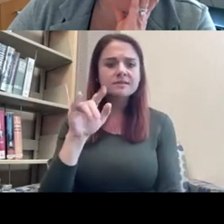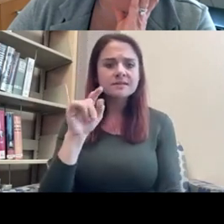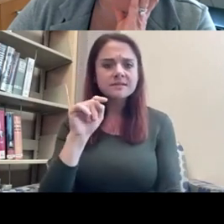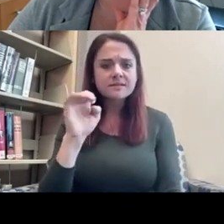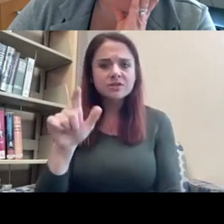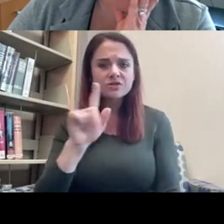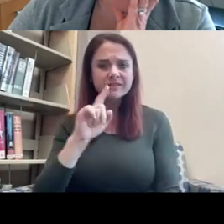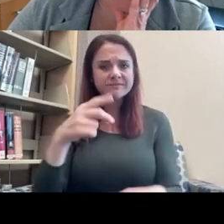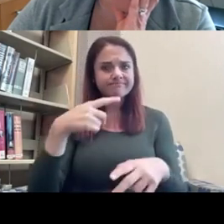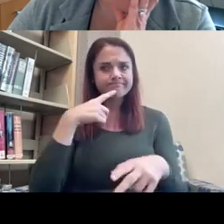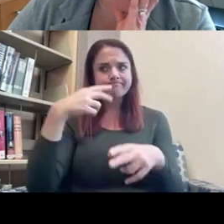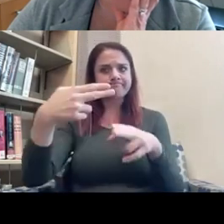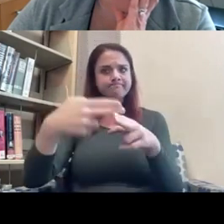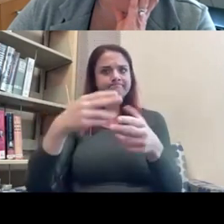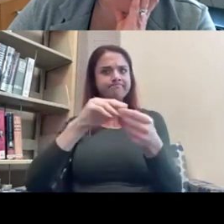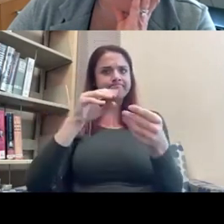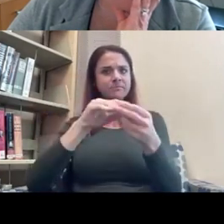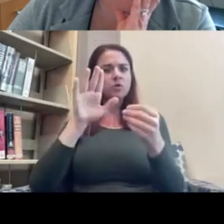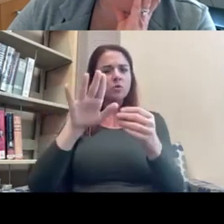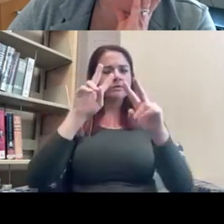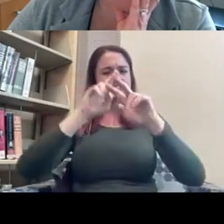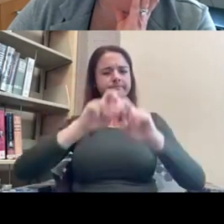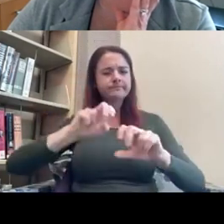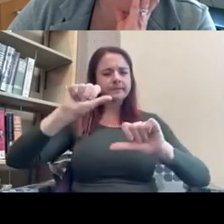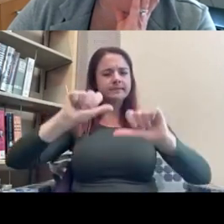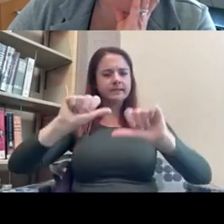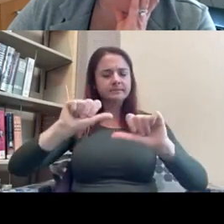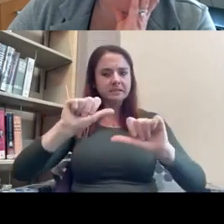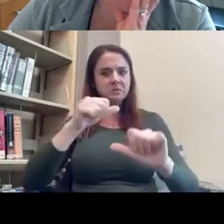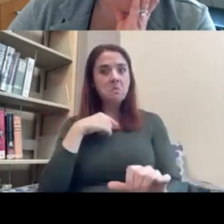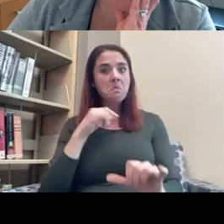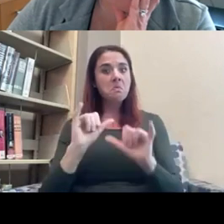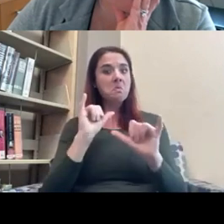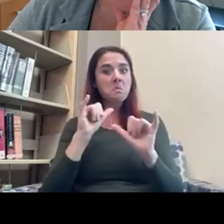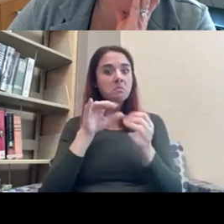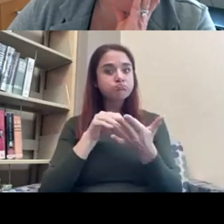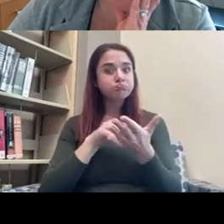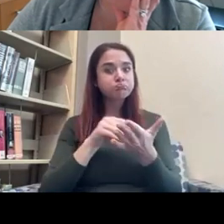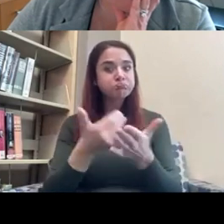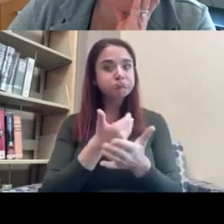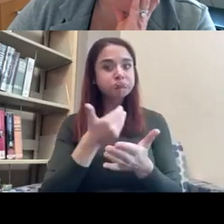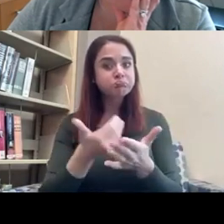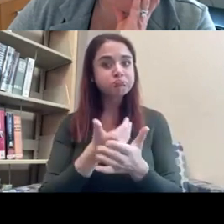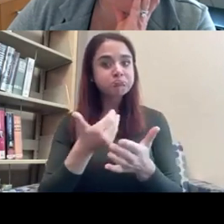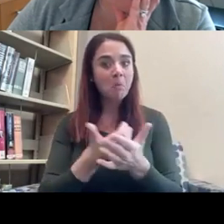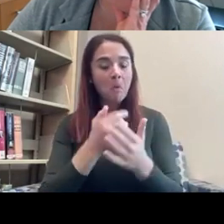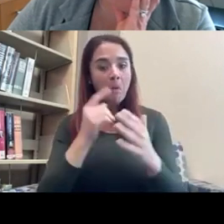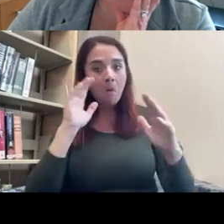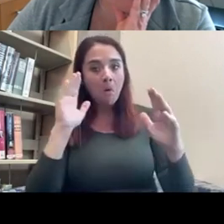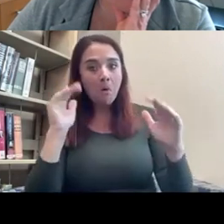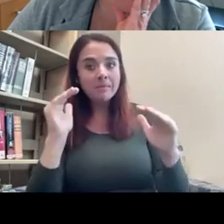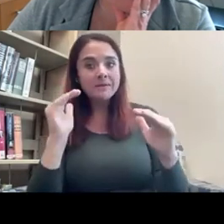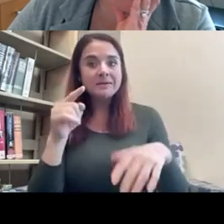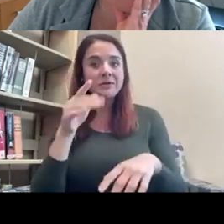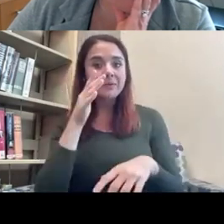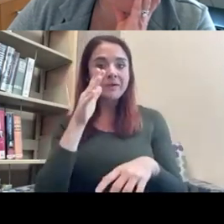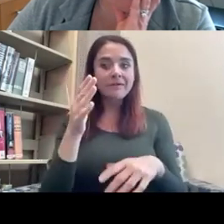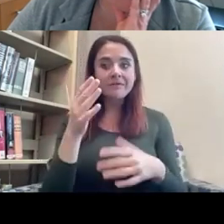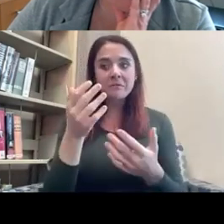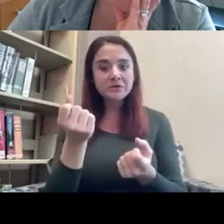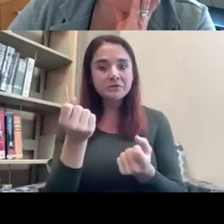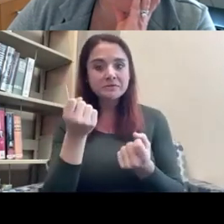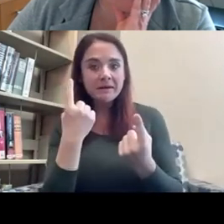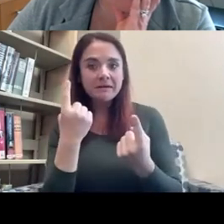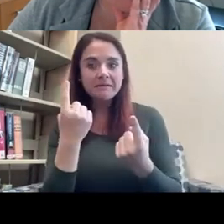speaking about the assessments they do. It's something that I didn't know about, and hopefully you'll understand it and get a little bit